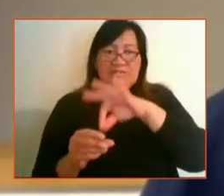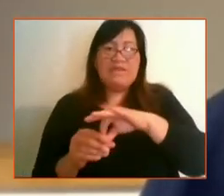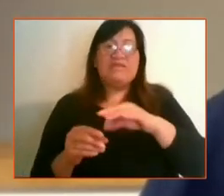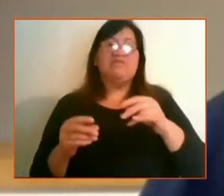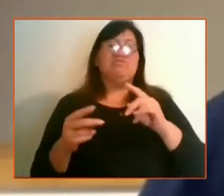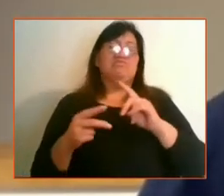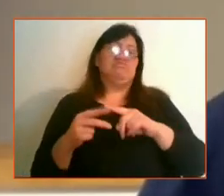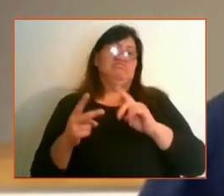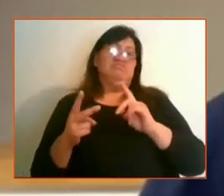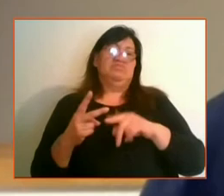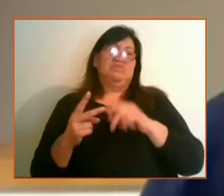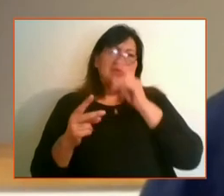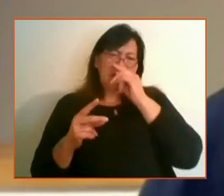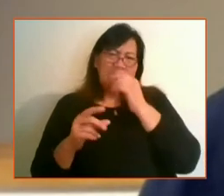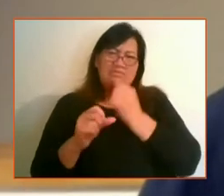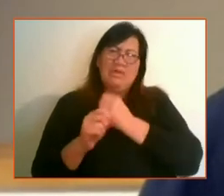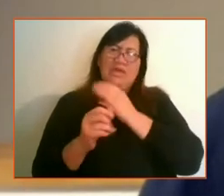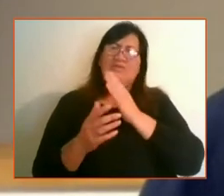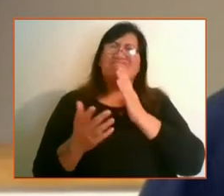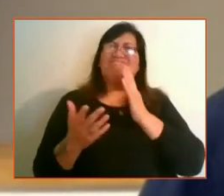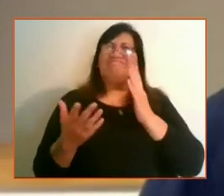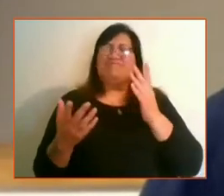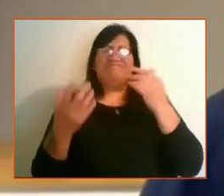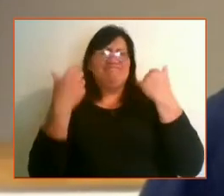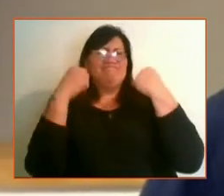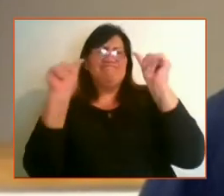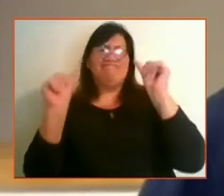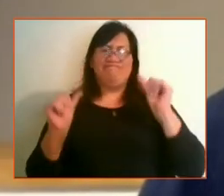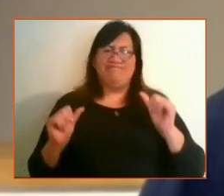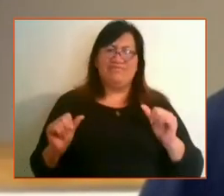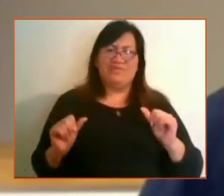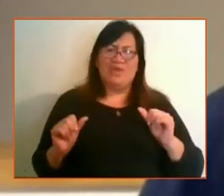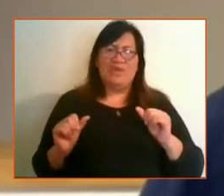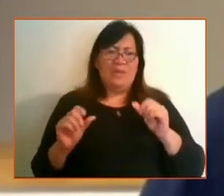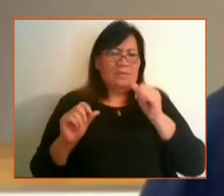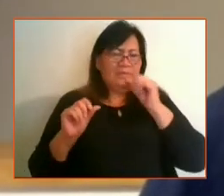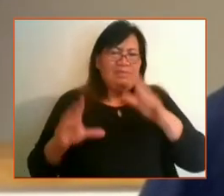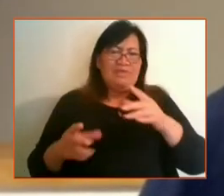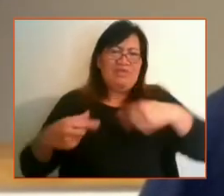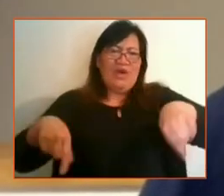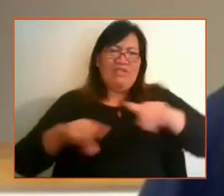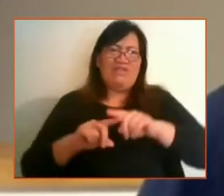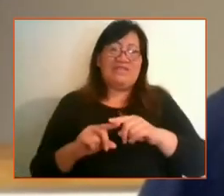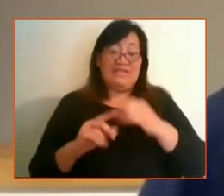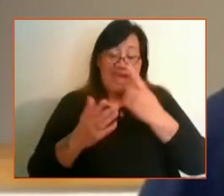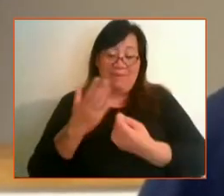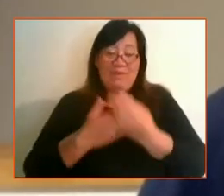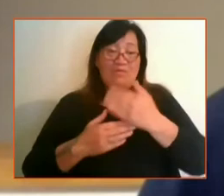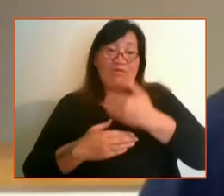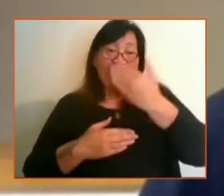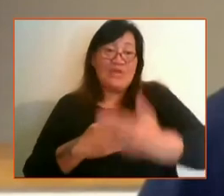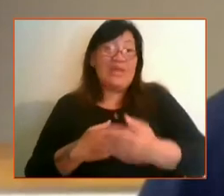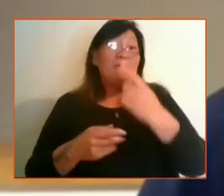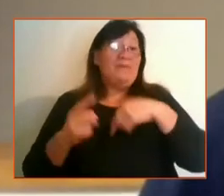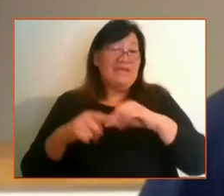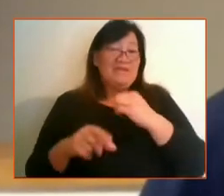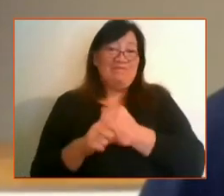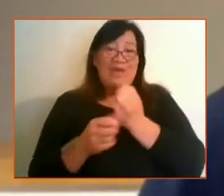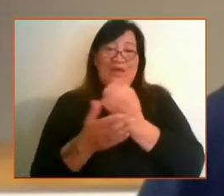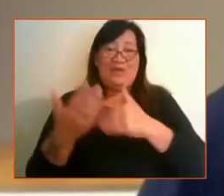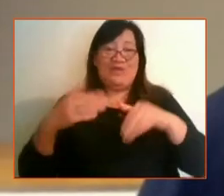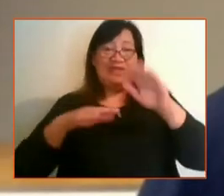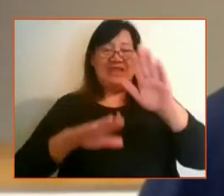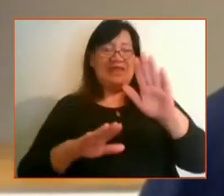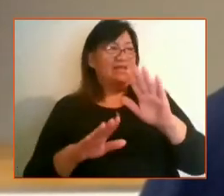can make the very most of this opportunity, which I believe is before us, and makes New Zealand, like I said, that must visit